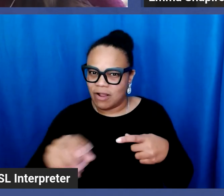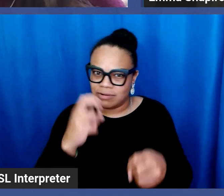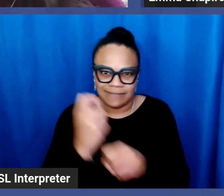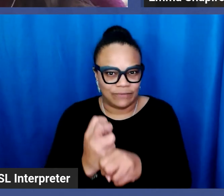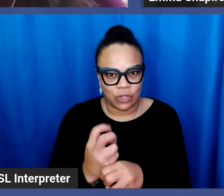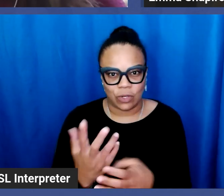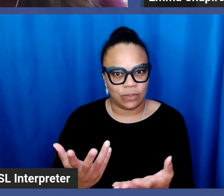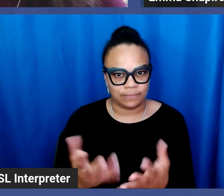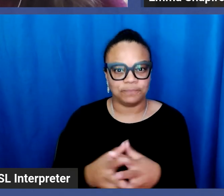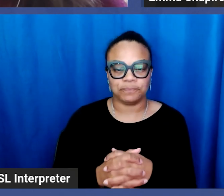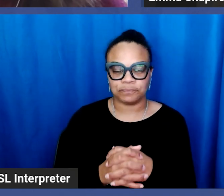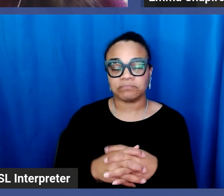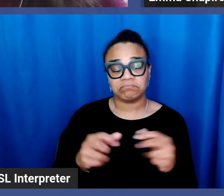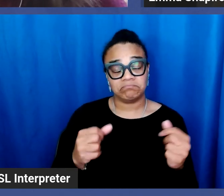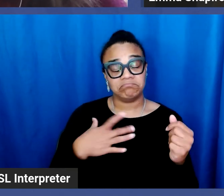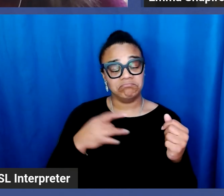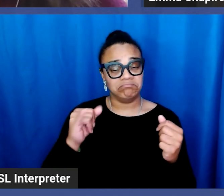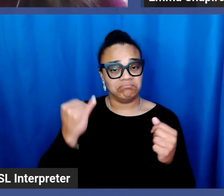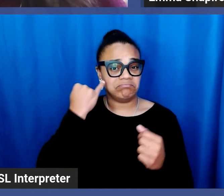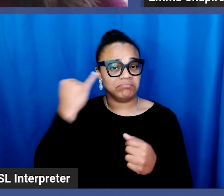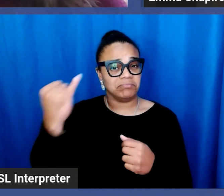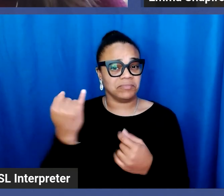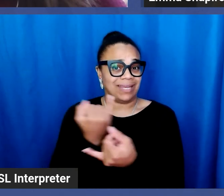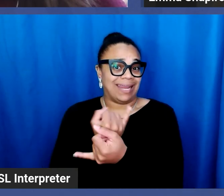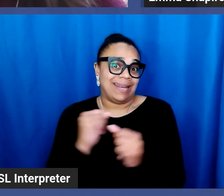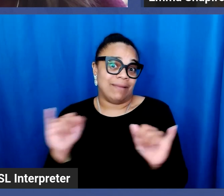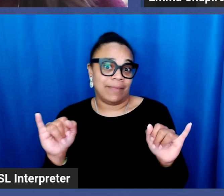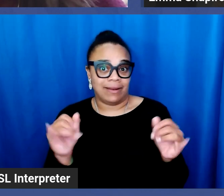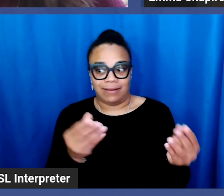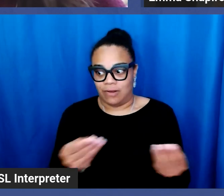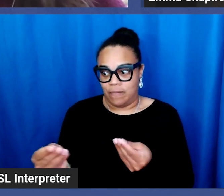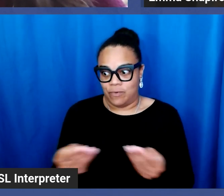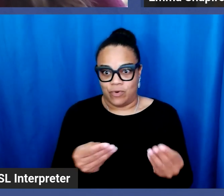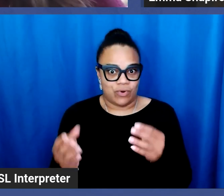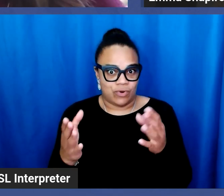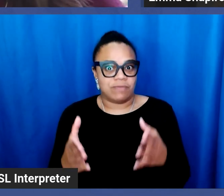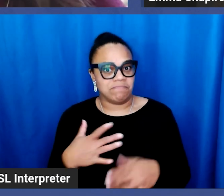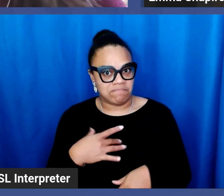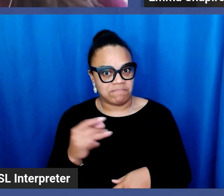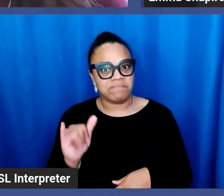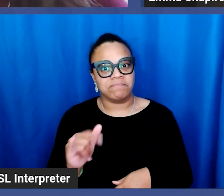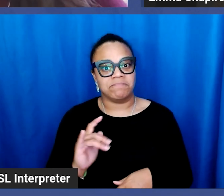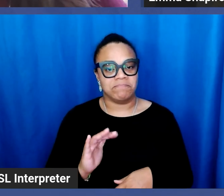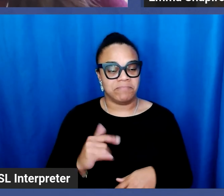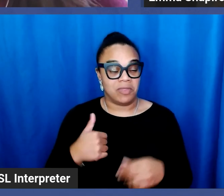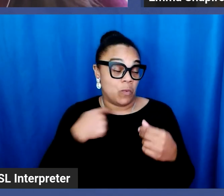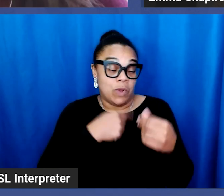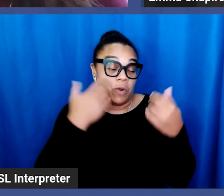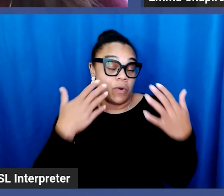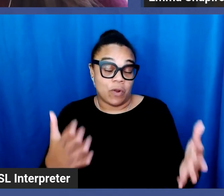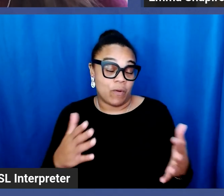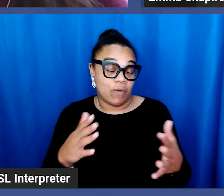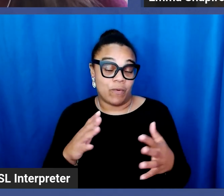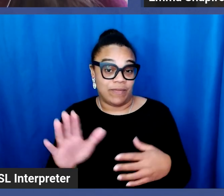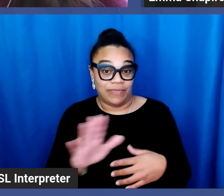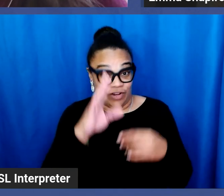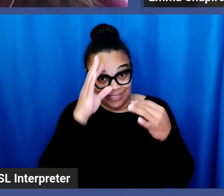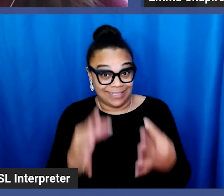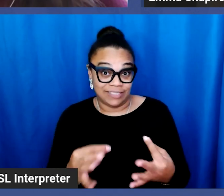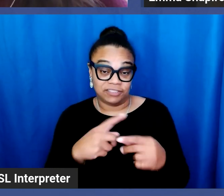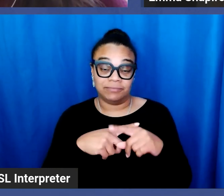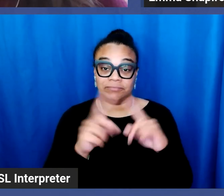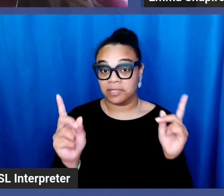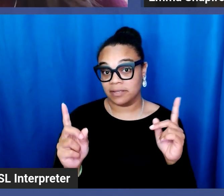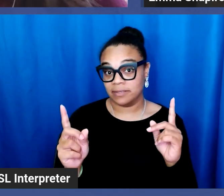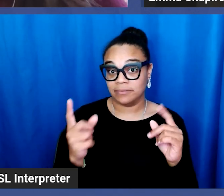do sort of like this idea of an independent arbiter. Now, we never know how they might land, but I think